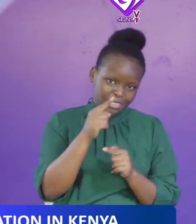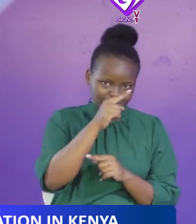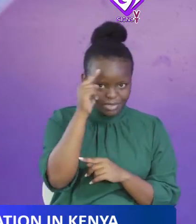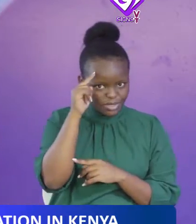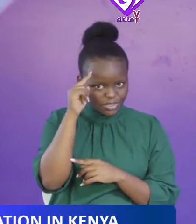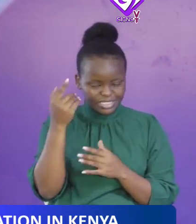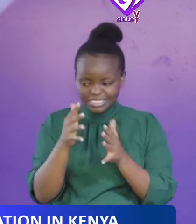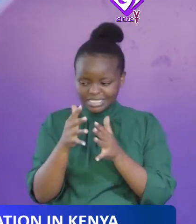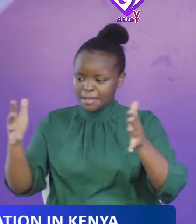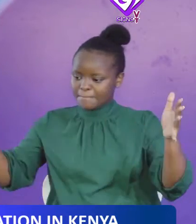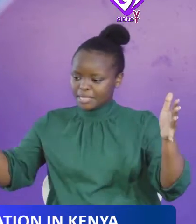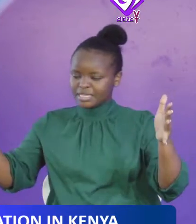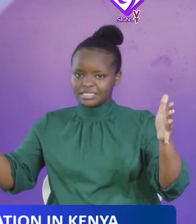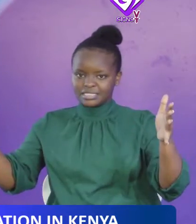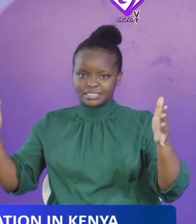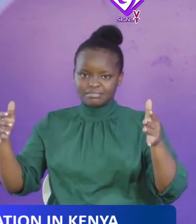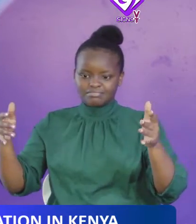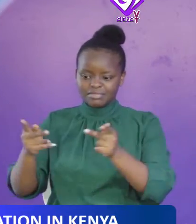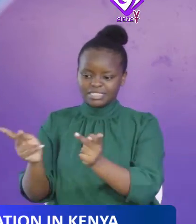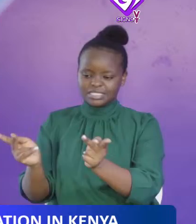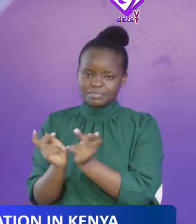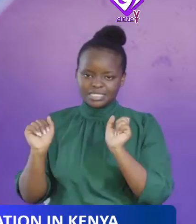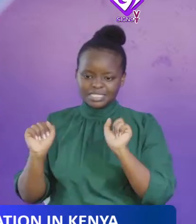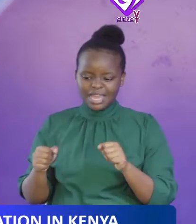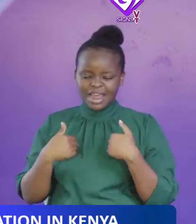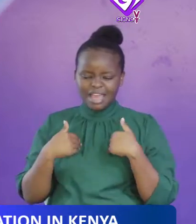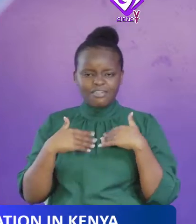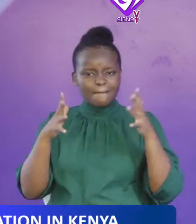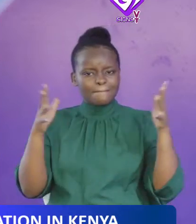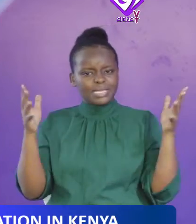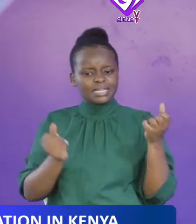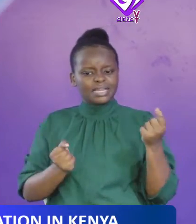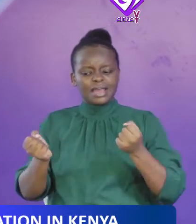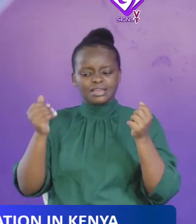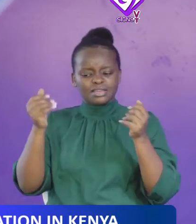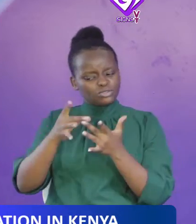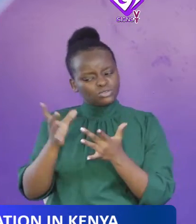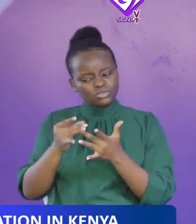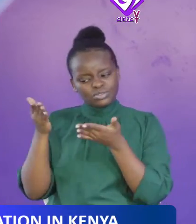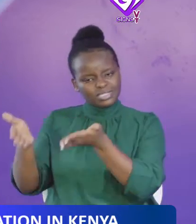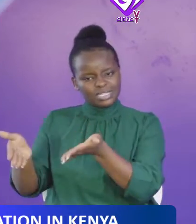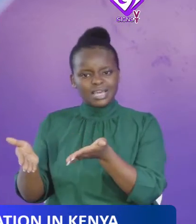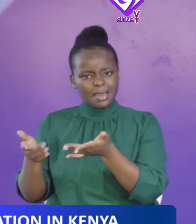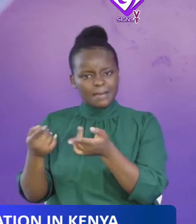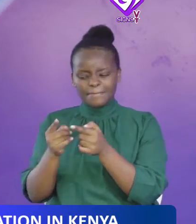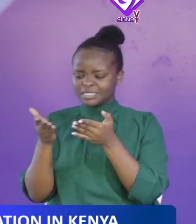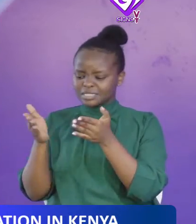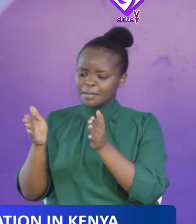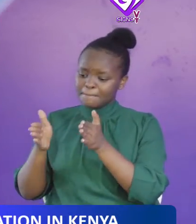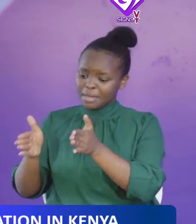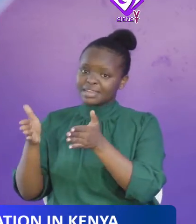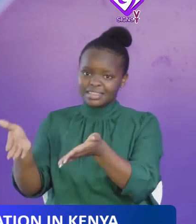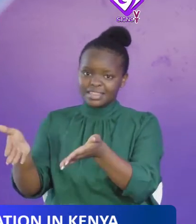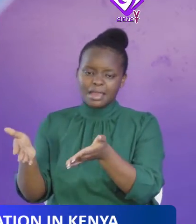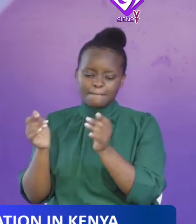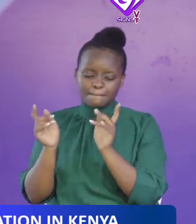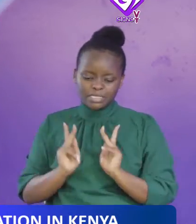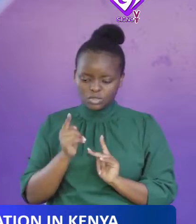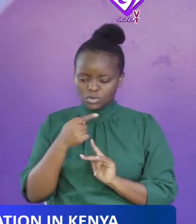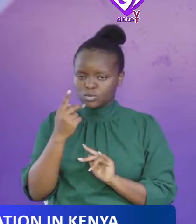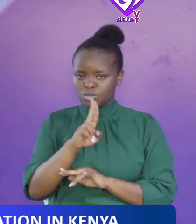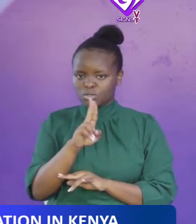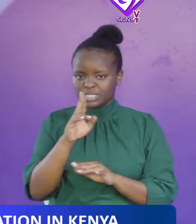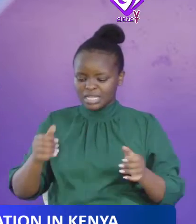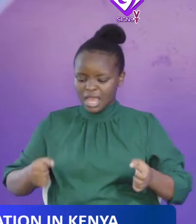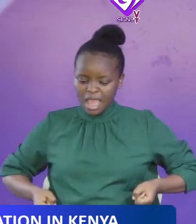it's the biggest space and it can accommodate your car, you choose to park it there. Yeah, but don't park your car there because somebody who uses a wheelchair might not